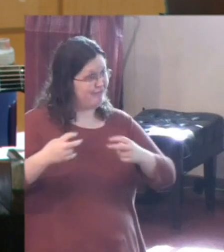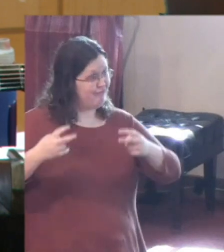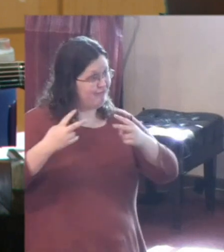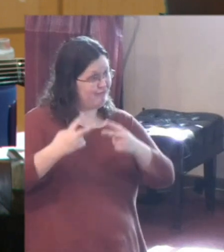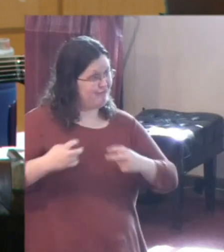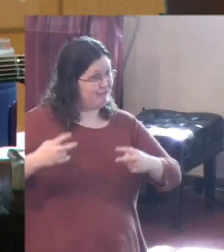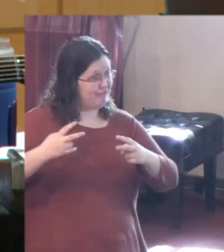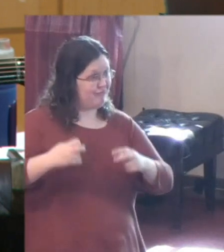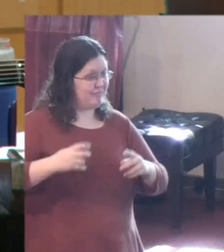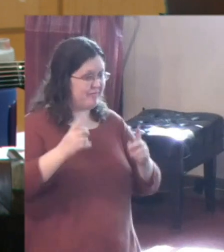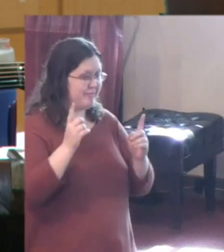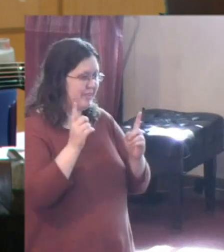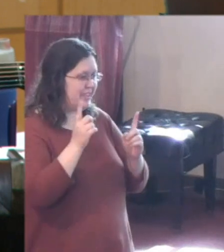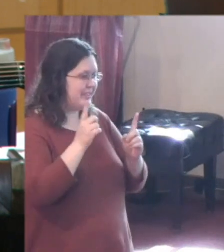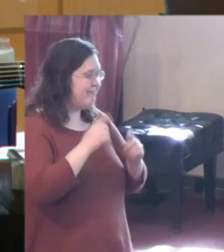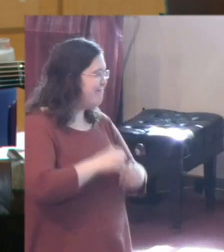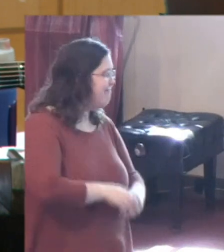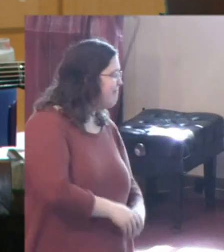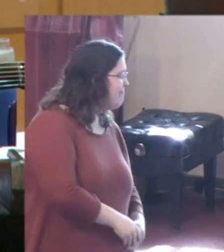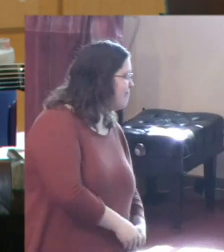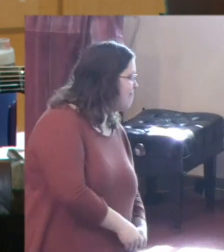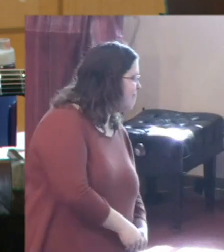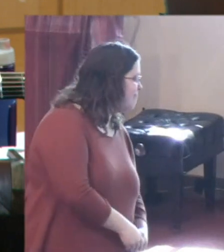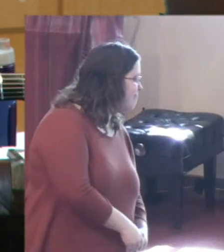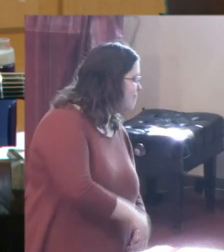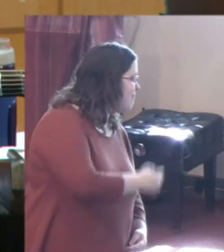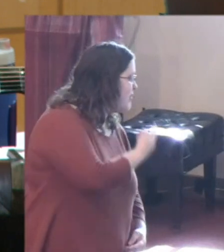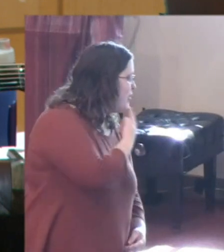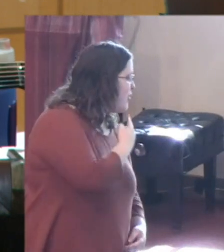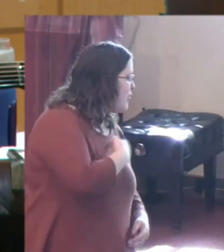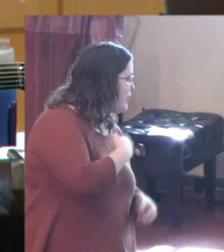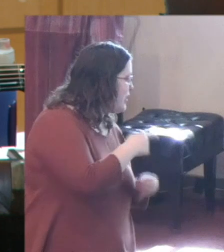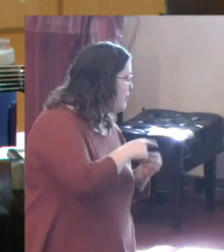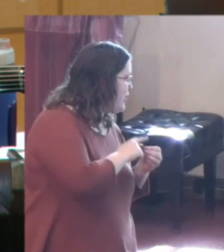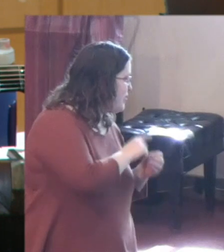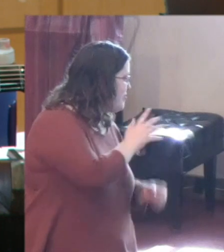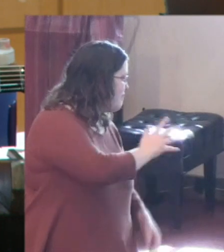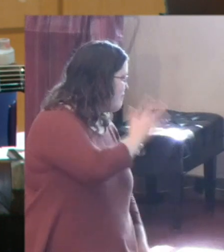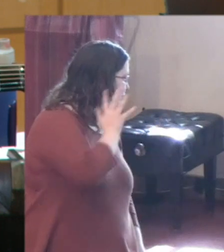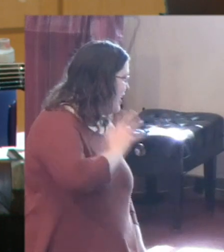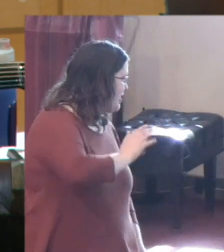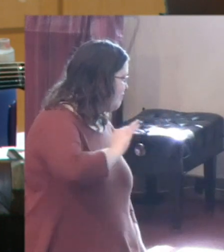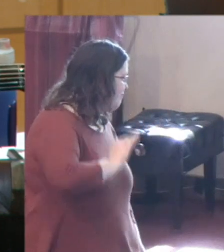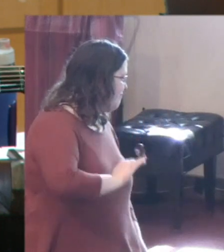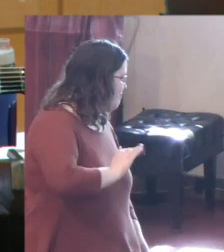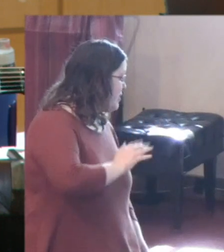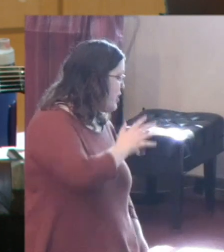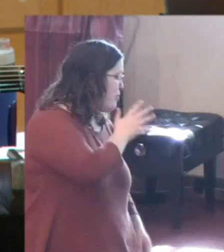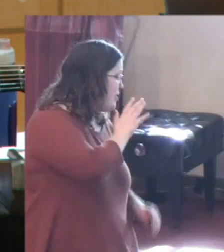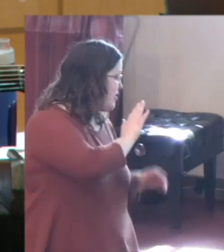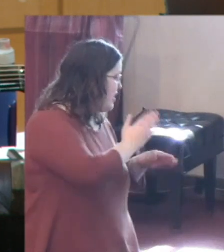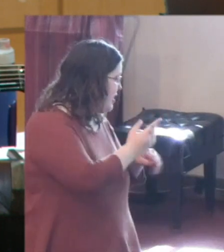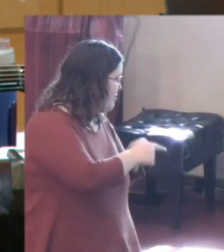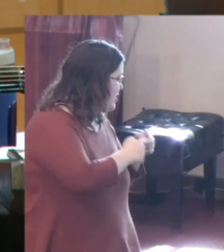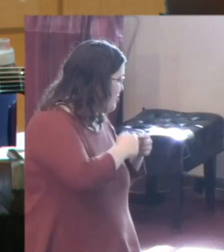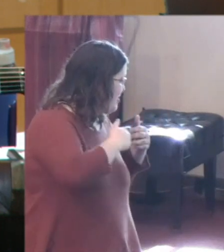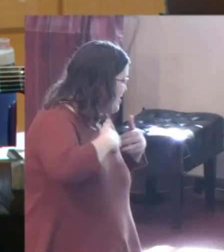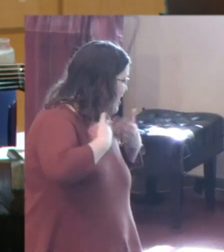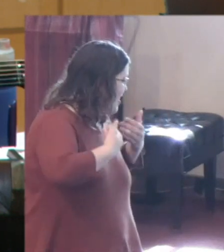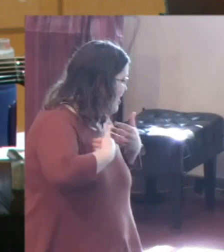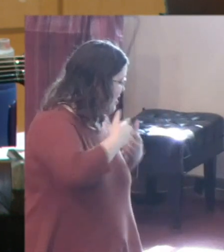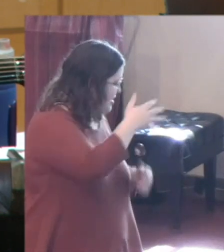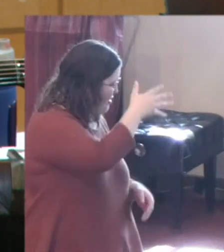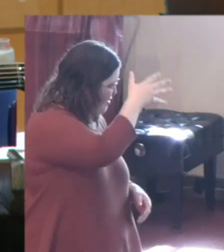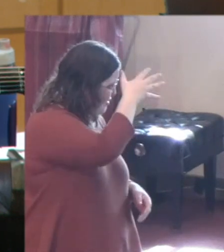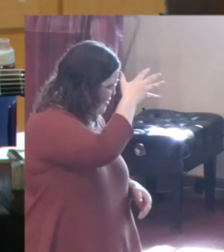She leans in closer. You've told me about your past, Stowe, how your mother died when you were young and how your father